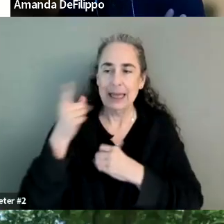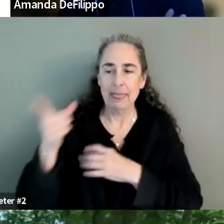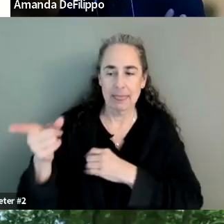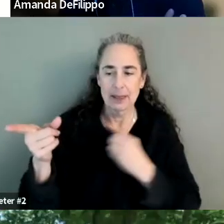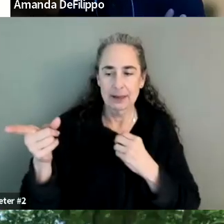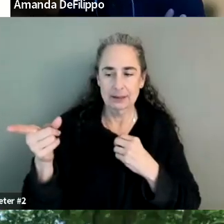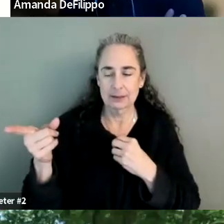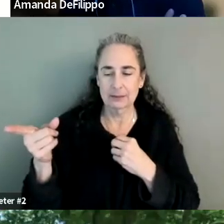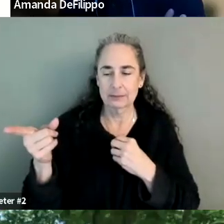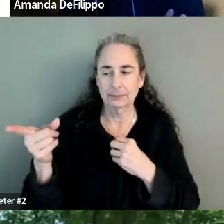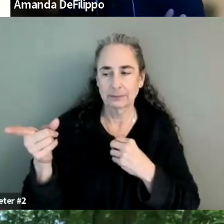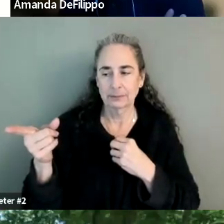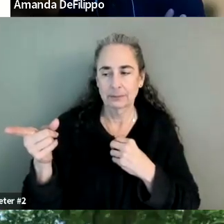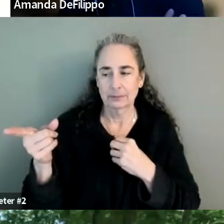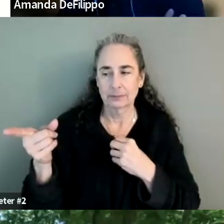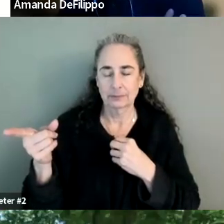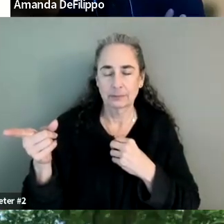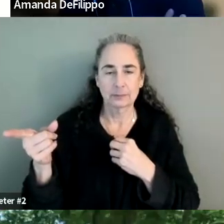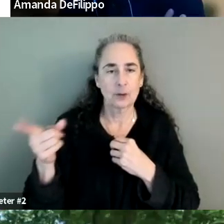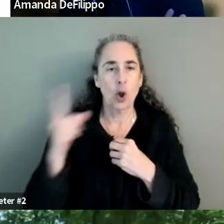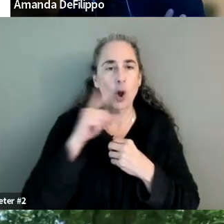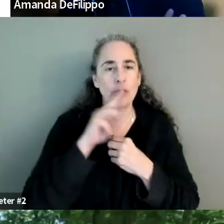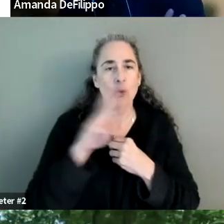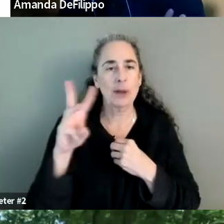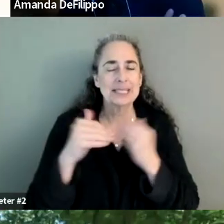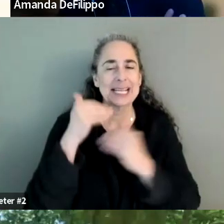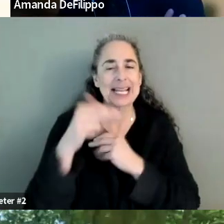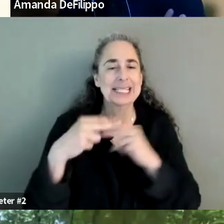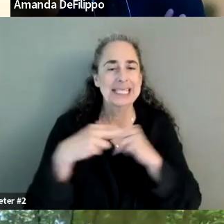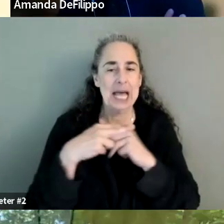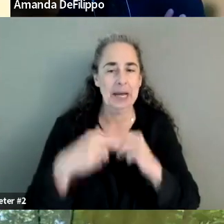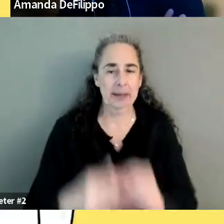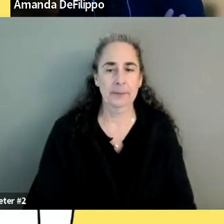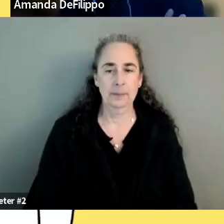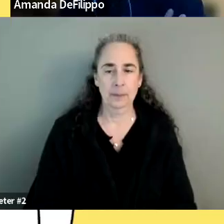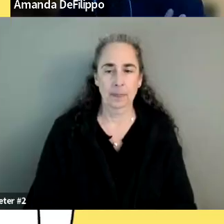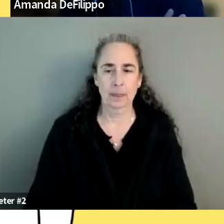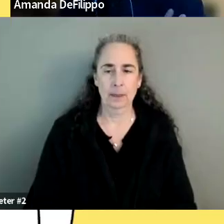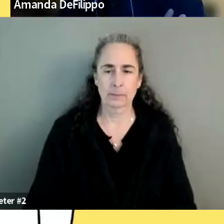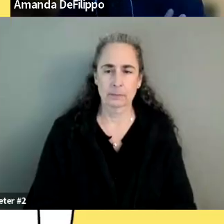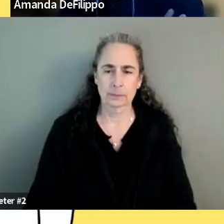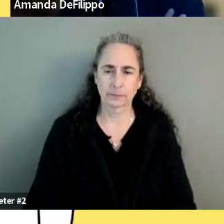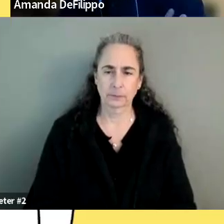at mocorec.com. Going to the next slide.